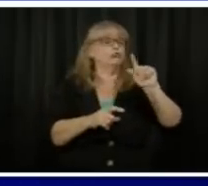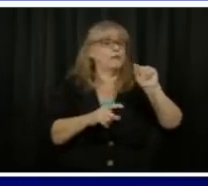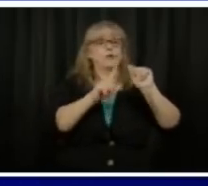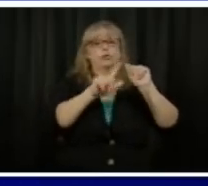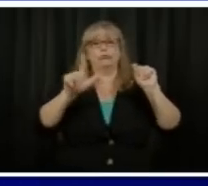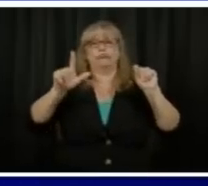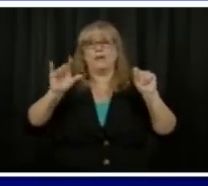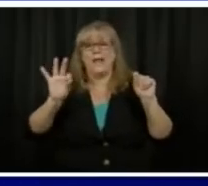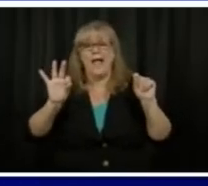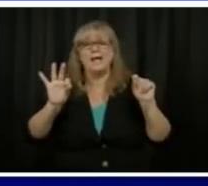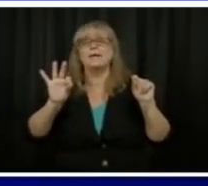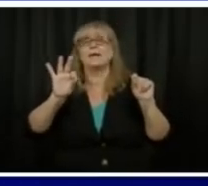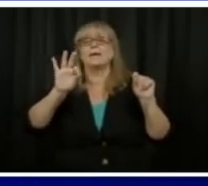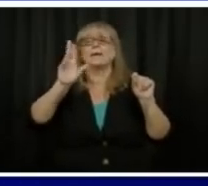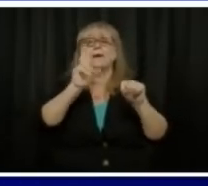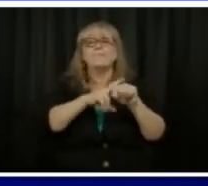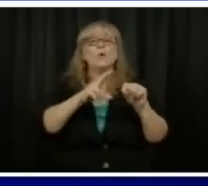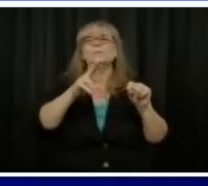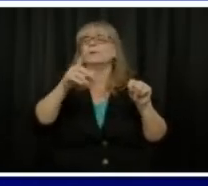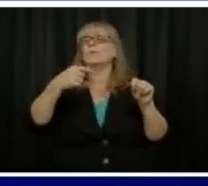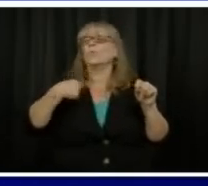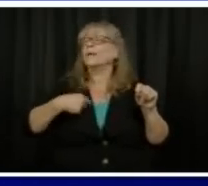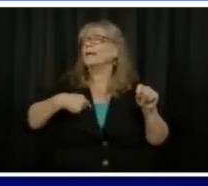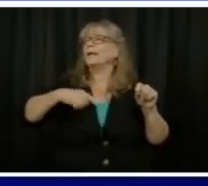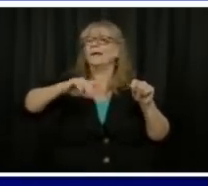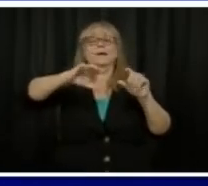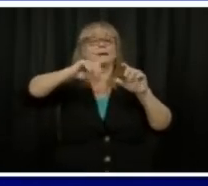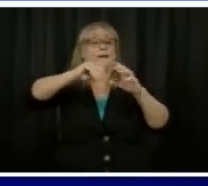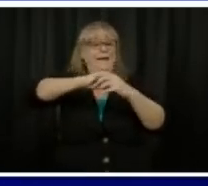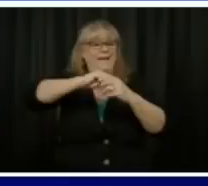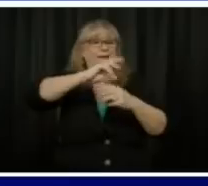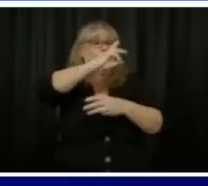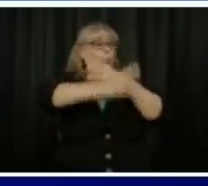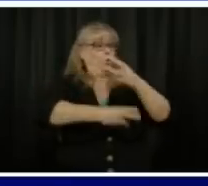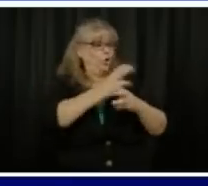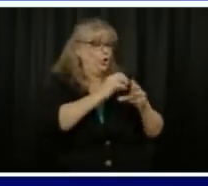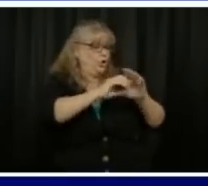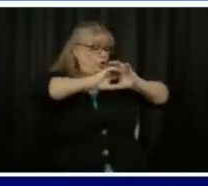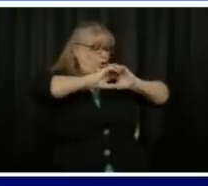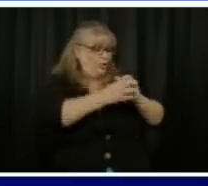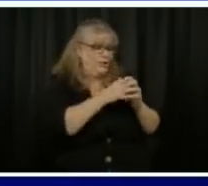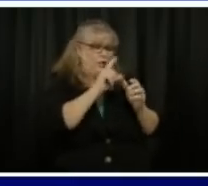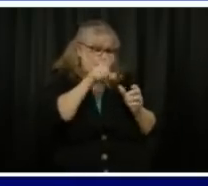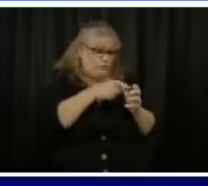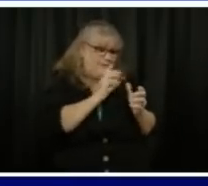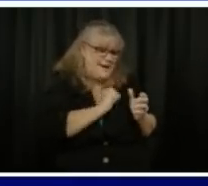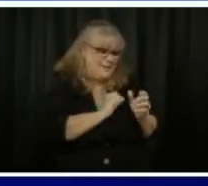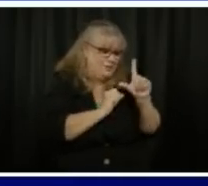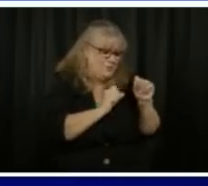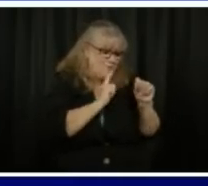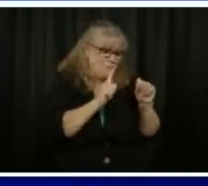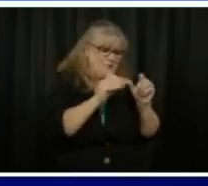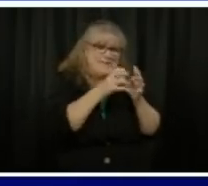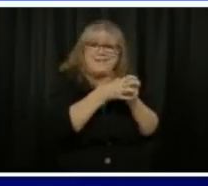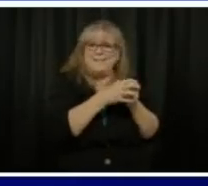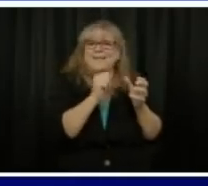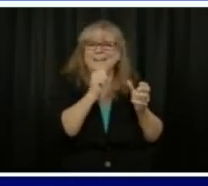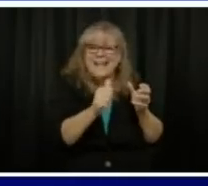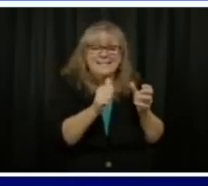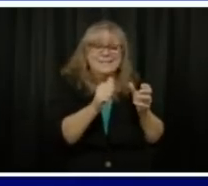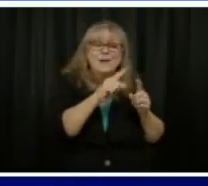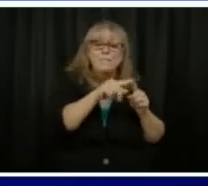isolation, meaning it might start with 20 to 29, but it immediately becomes part of broader society, their parents, their grandparents,